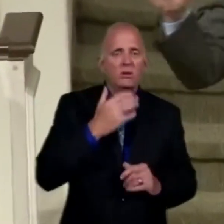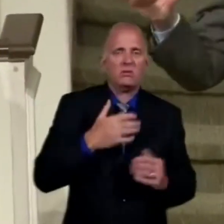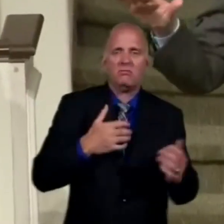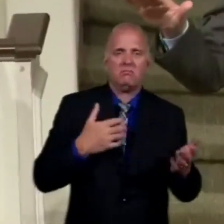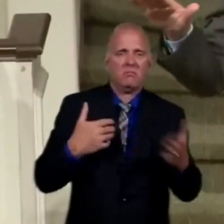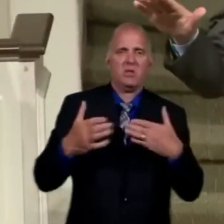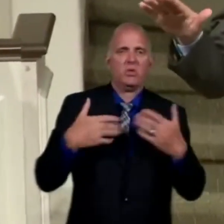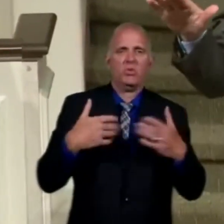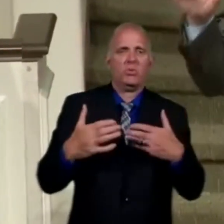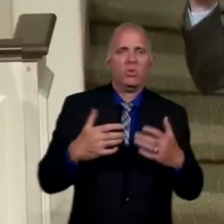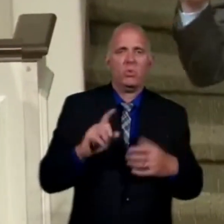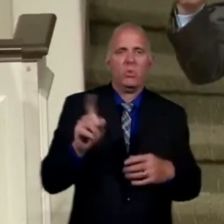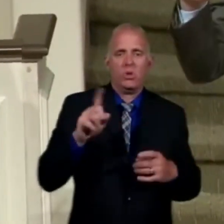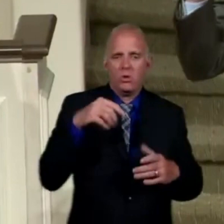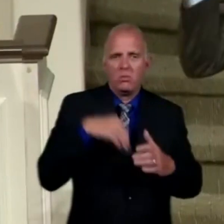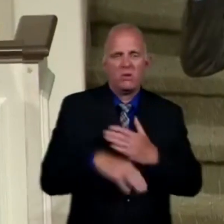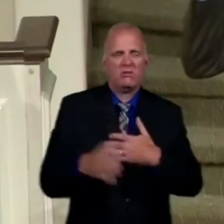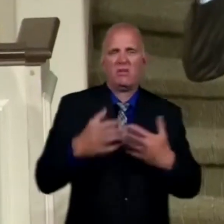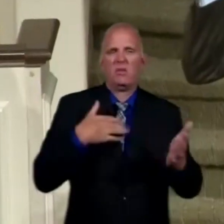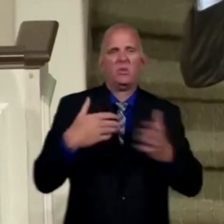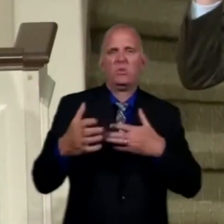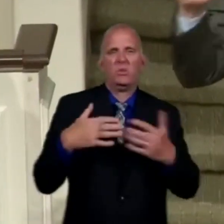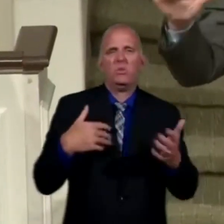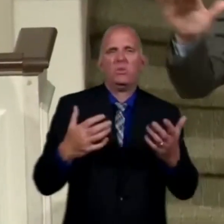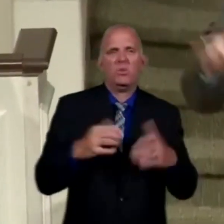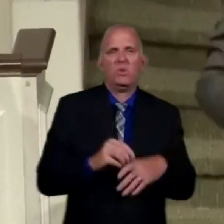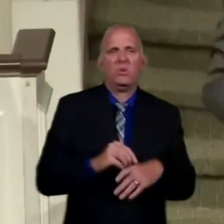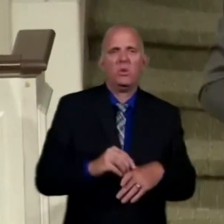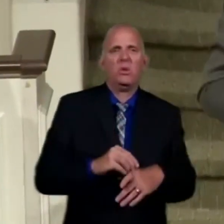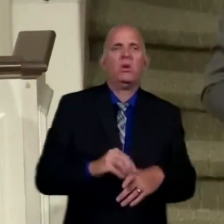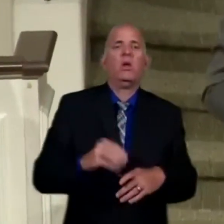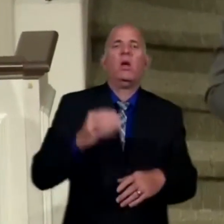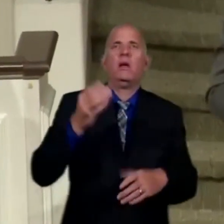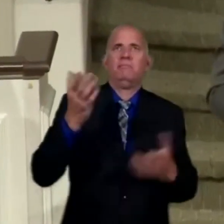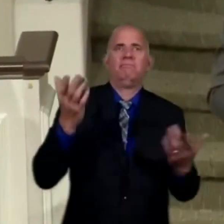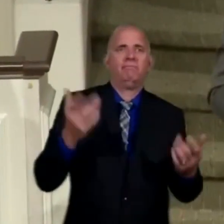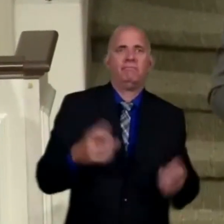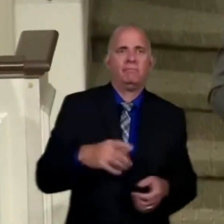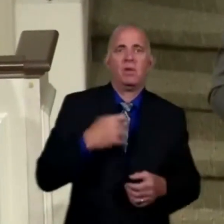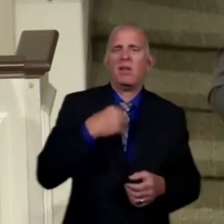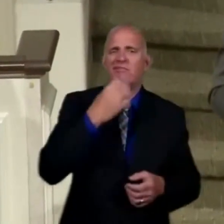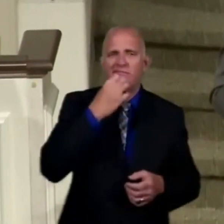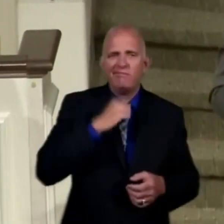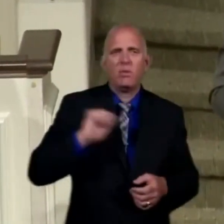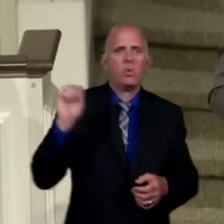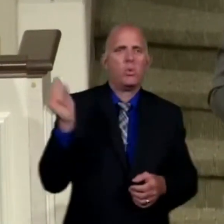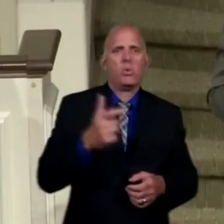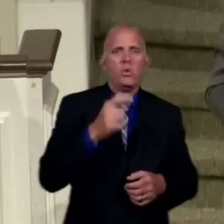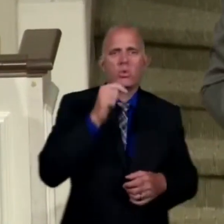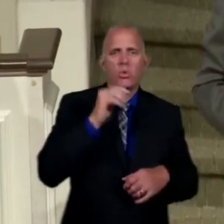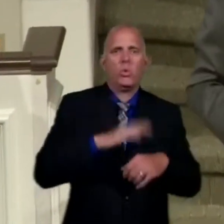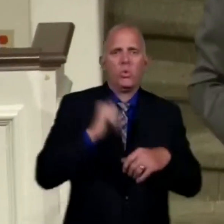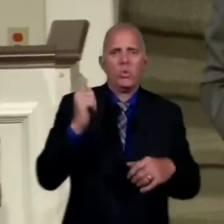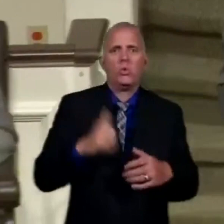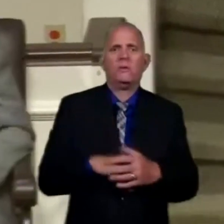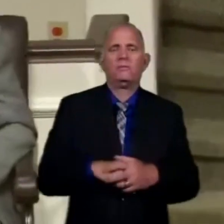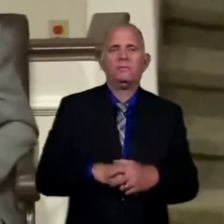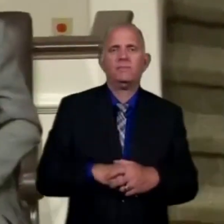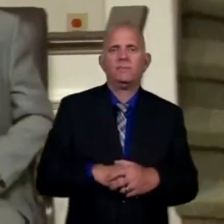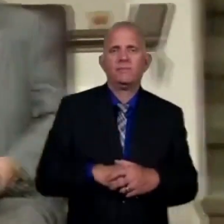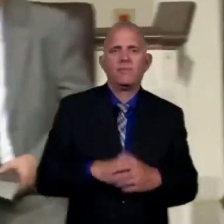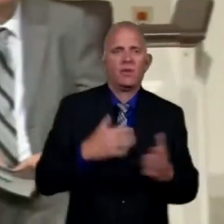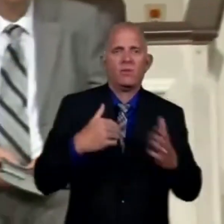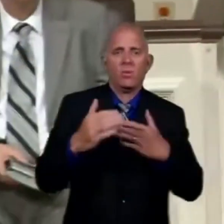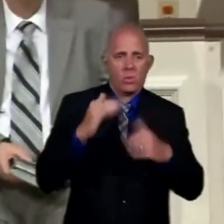said, I'm not partial to anybody. I am rich unto all that would call upon me. And whosoever shall call upon the